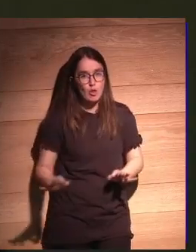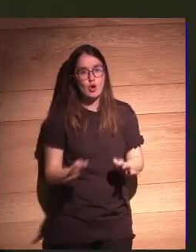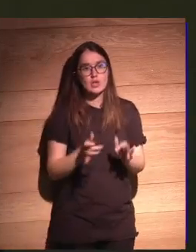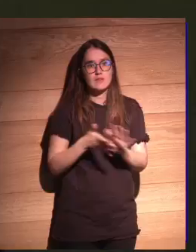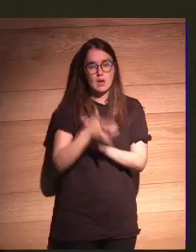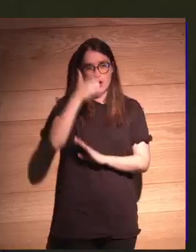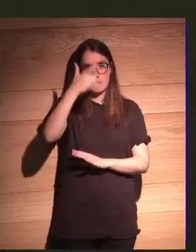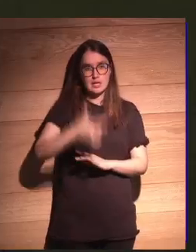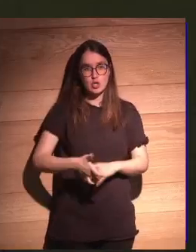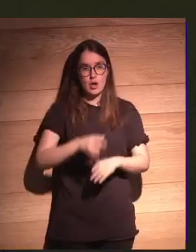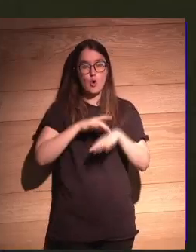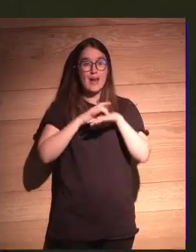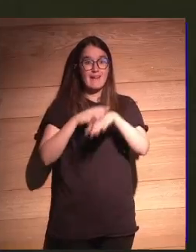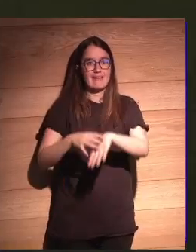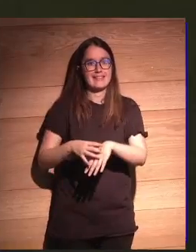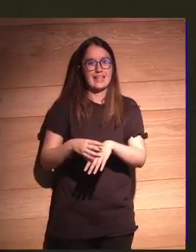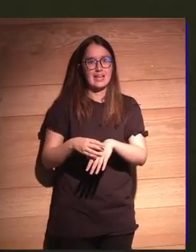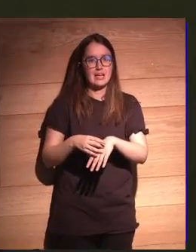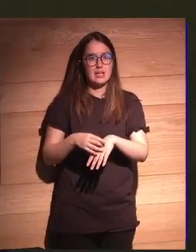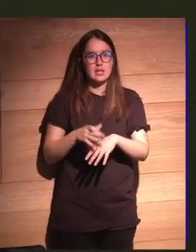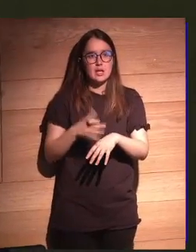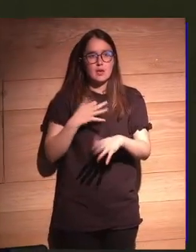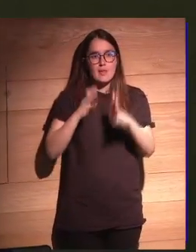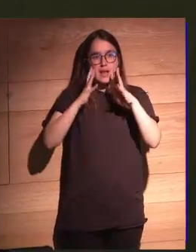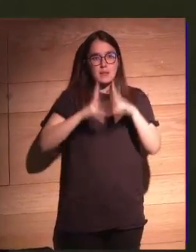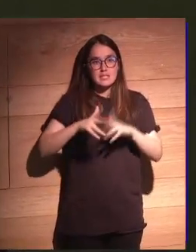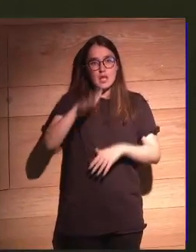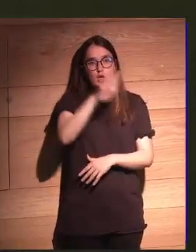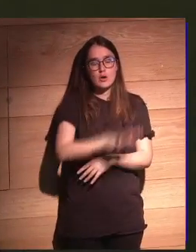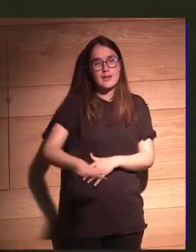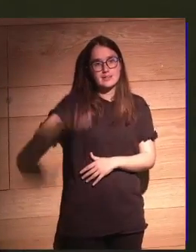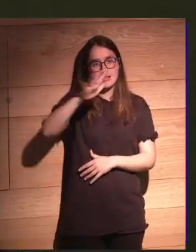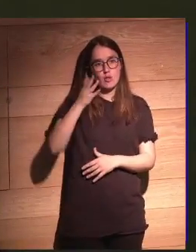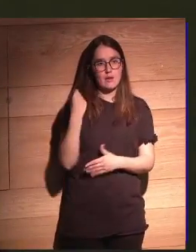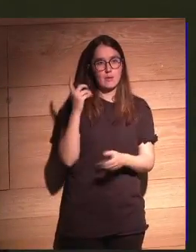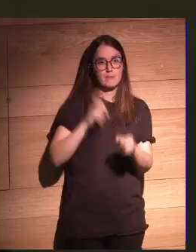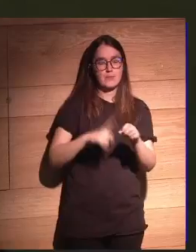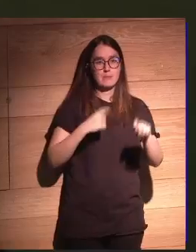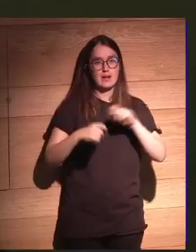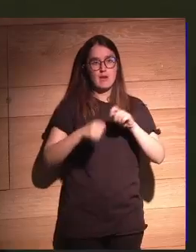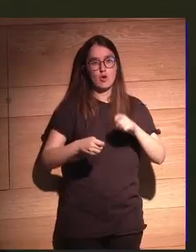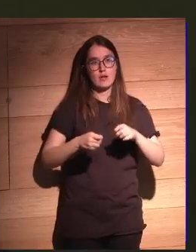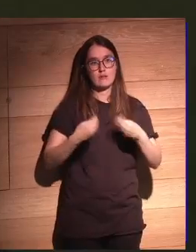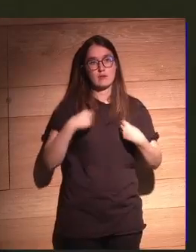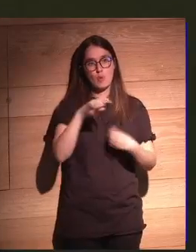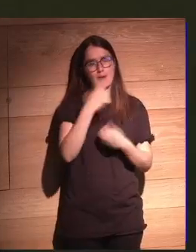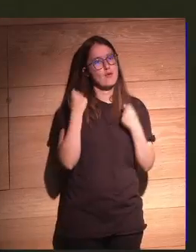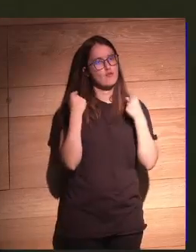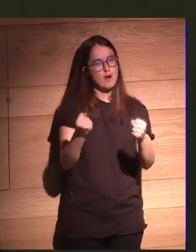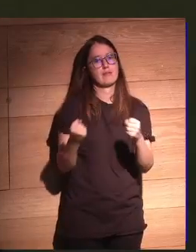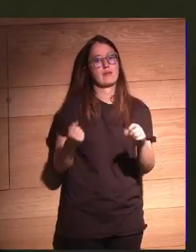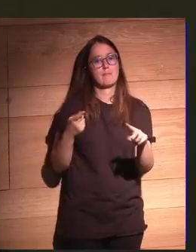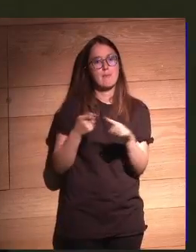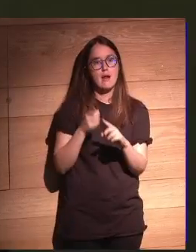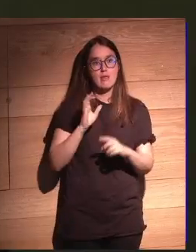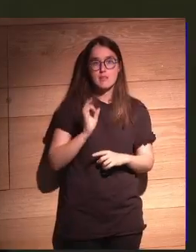some discipline in the housing issue and have the state as